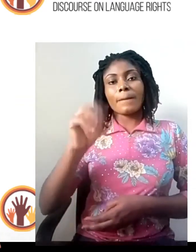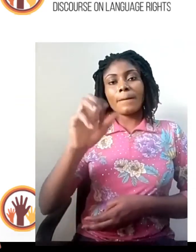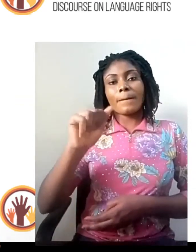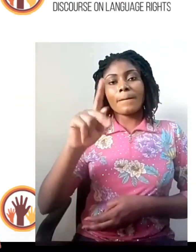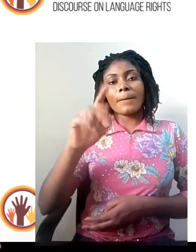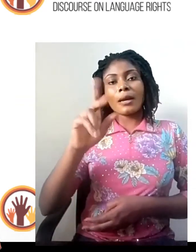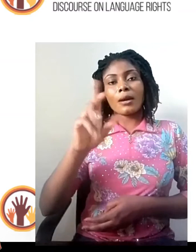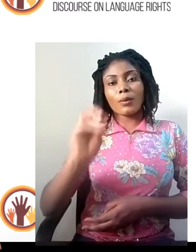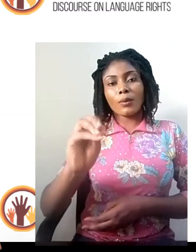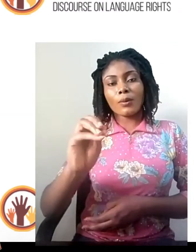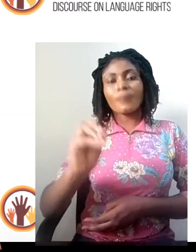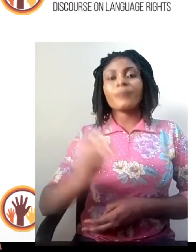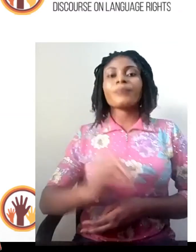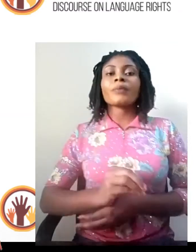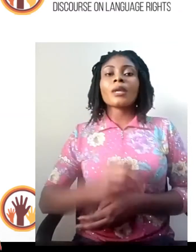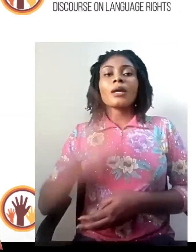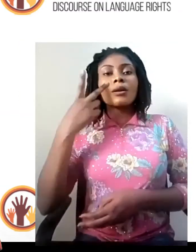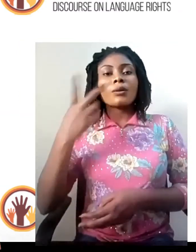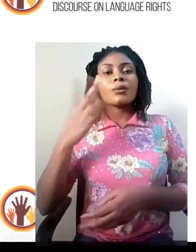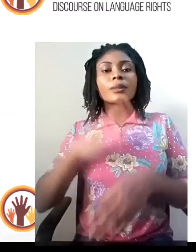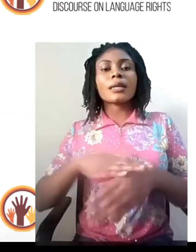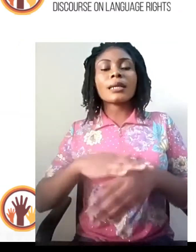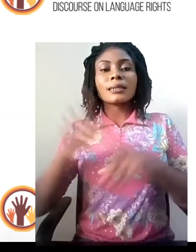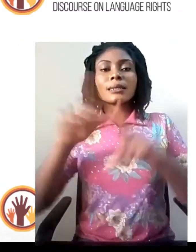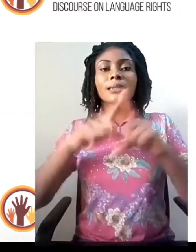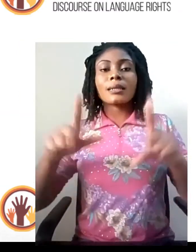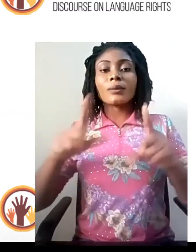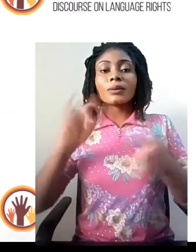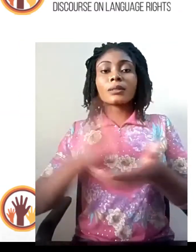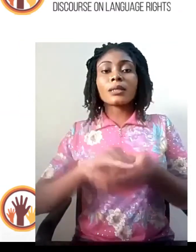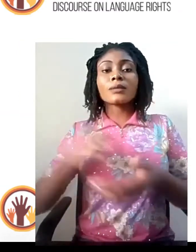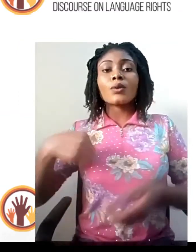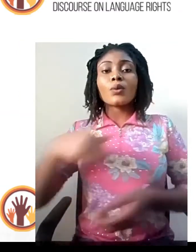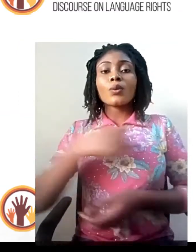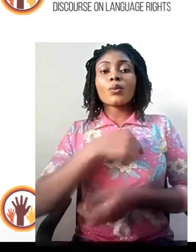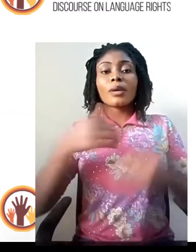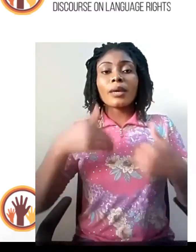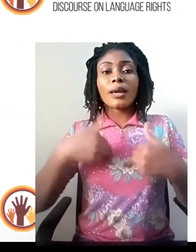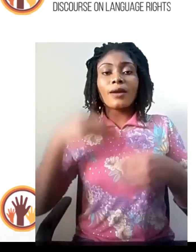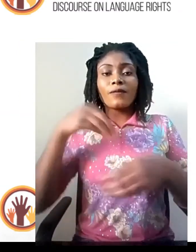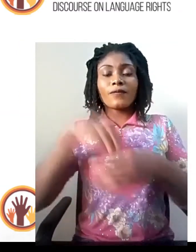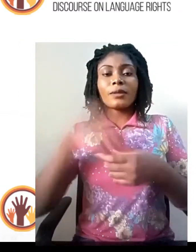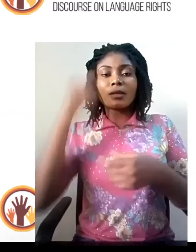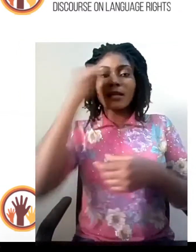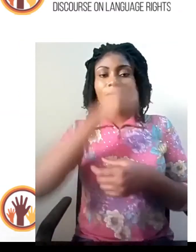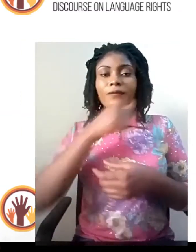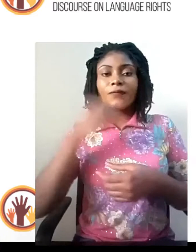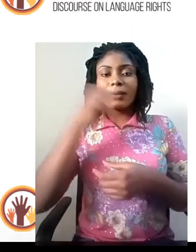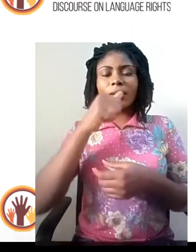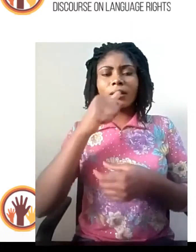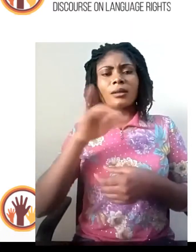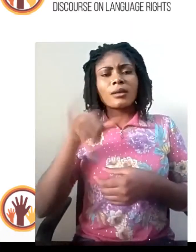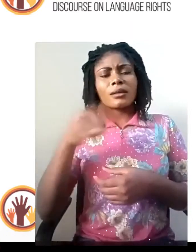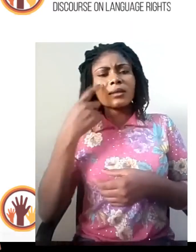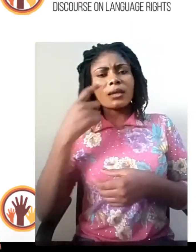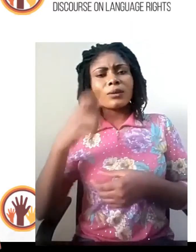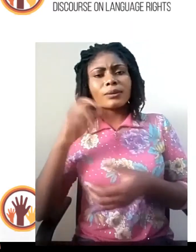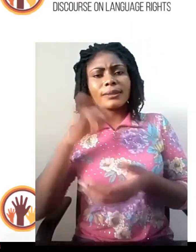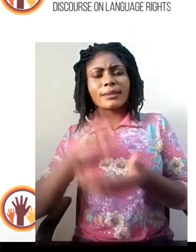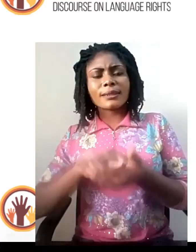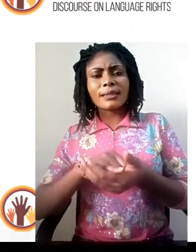at sign languages that we have in Africa, and they observed that Africa has very